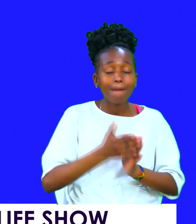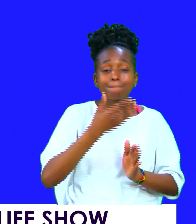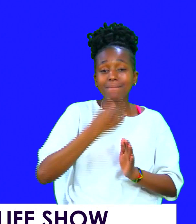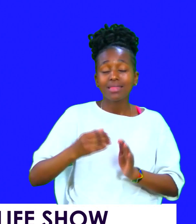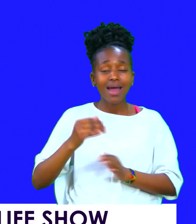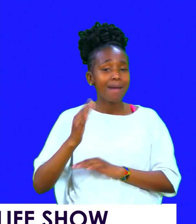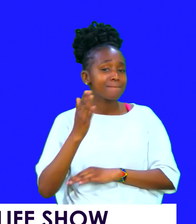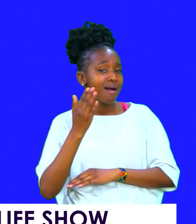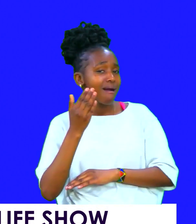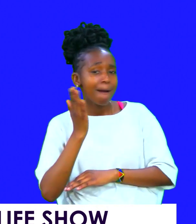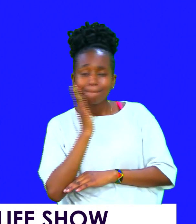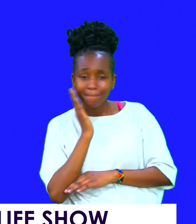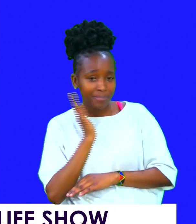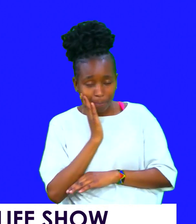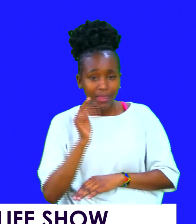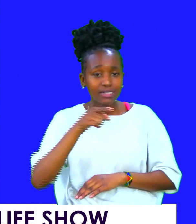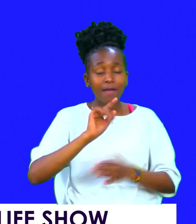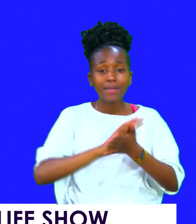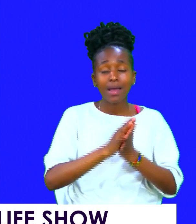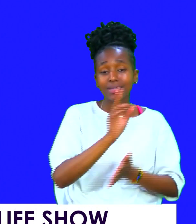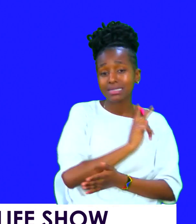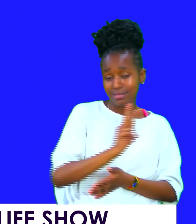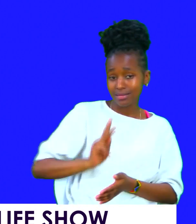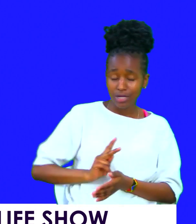are the king. It is in you.